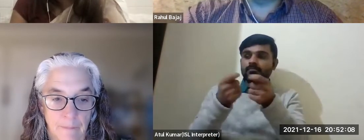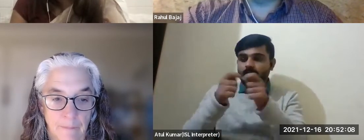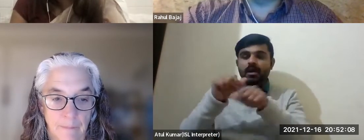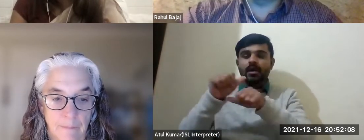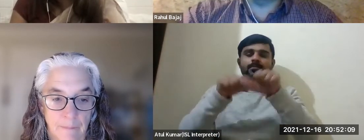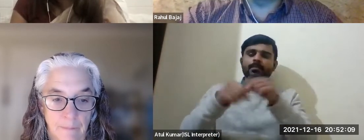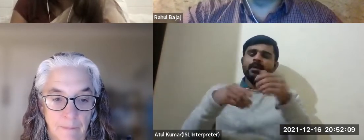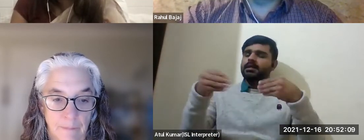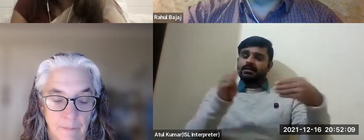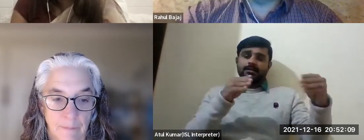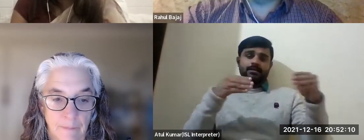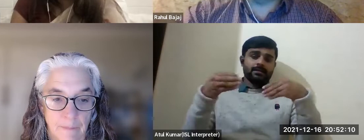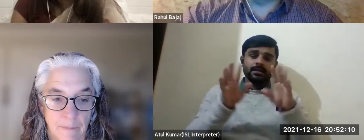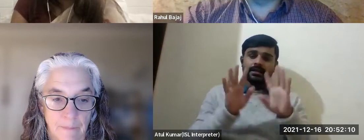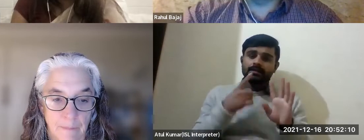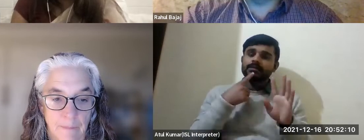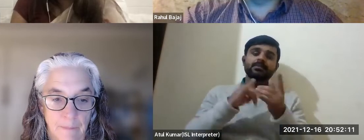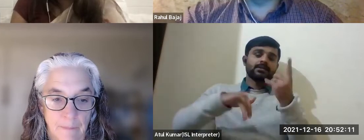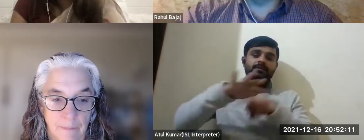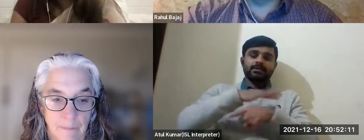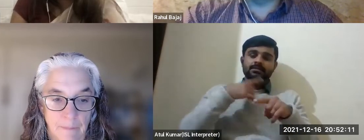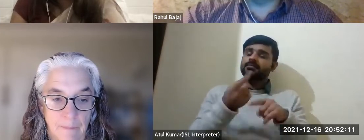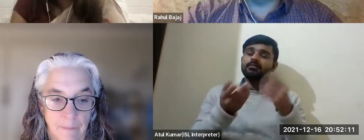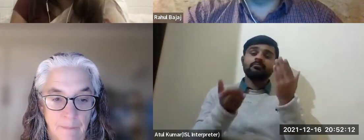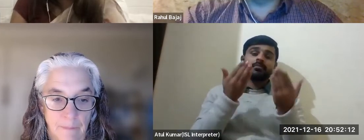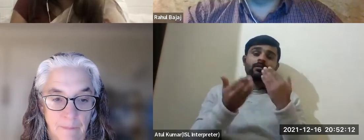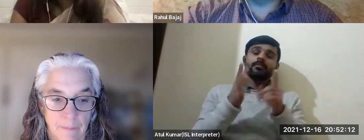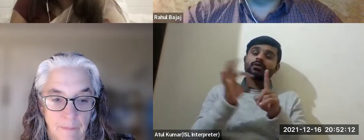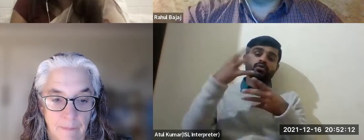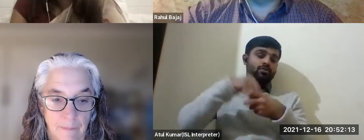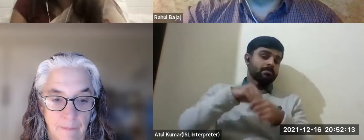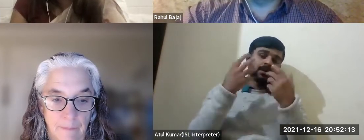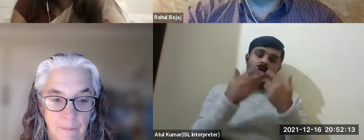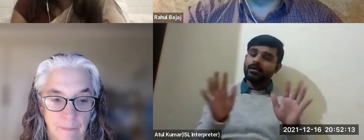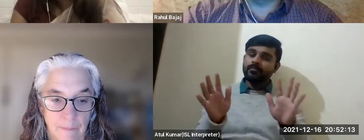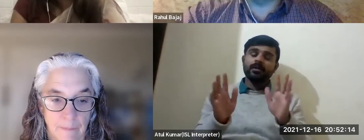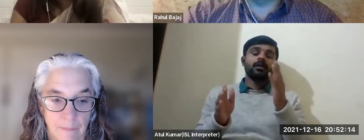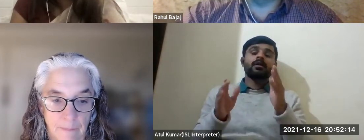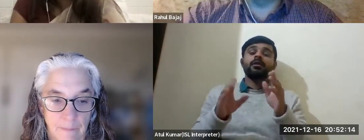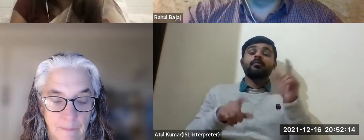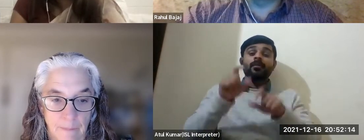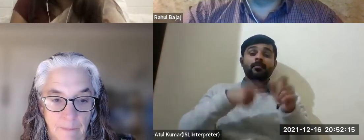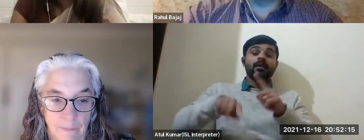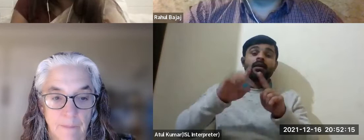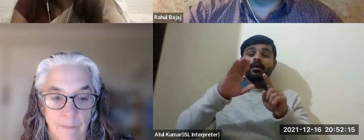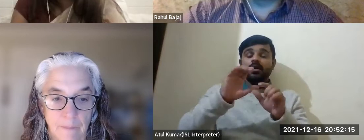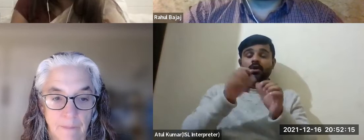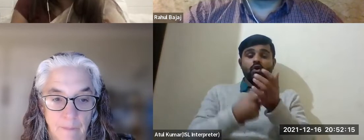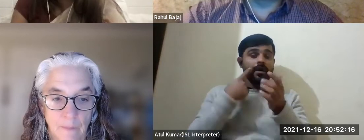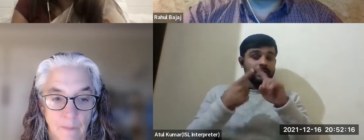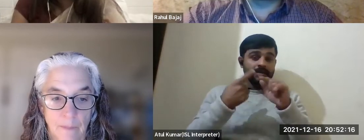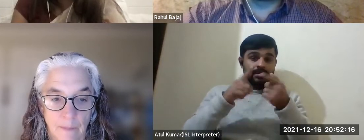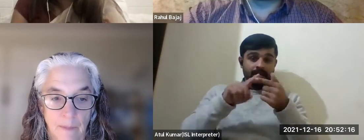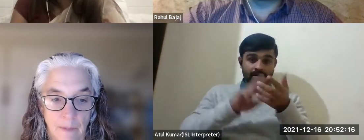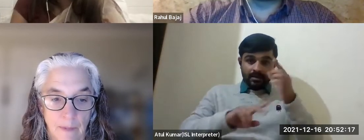very flexible it was supposed to be, at any rate, that sort of citizen oriented approach to